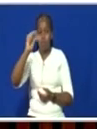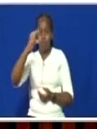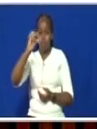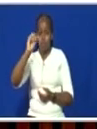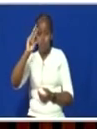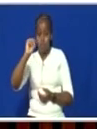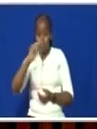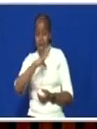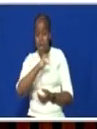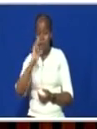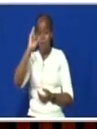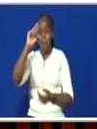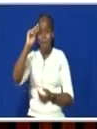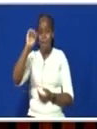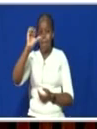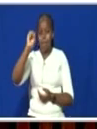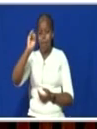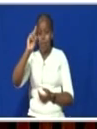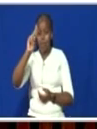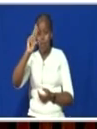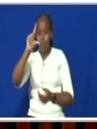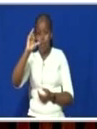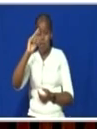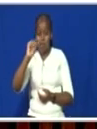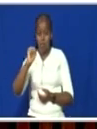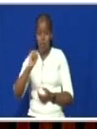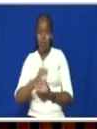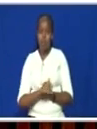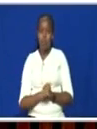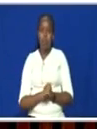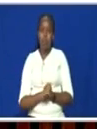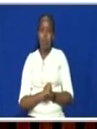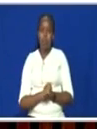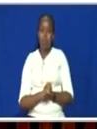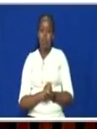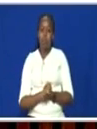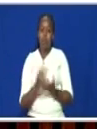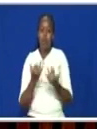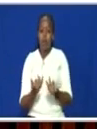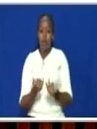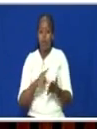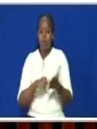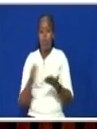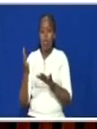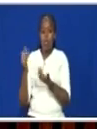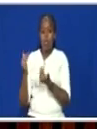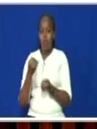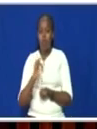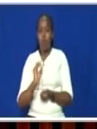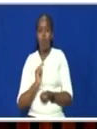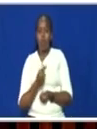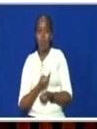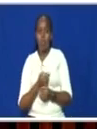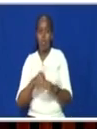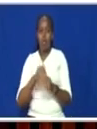not glycogen but glucagon hormone. So what is expected of us in the answer